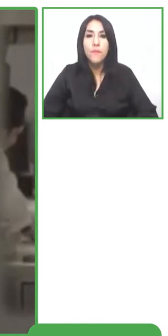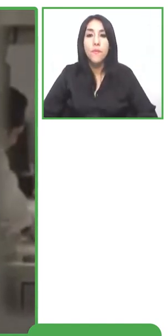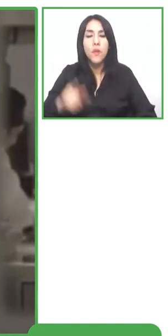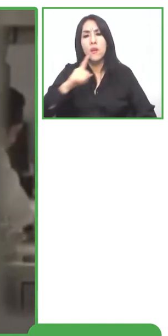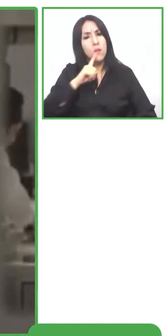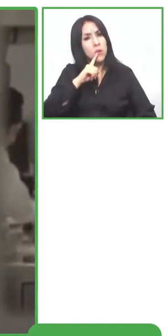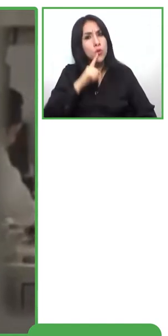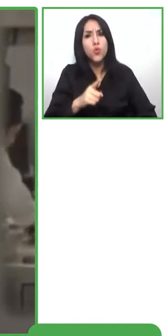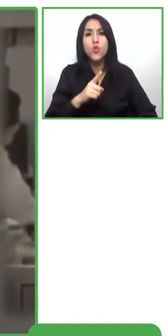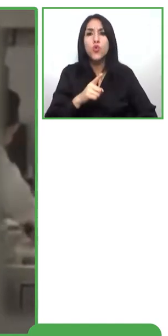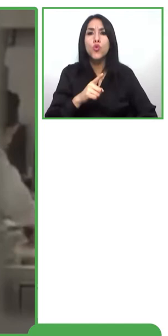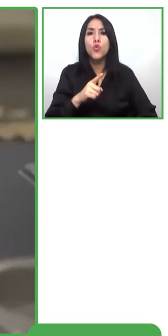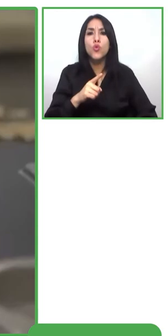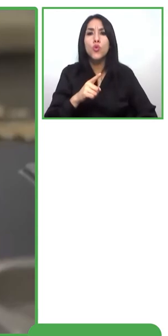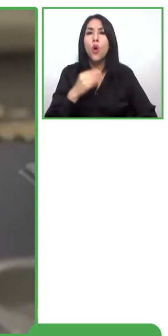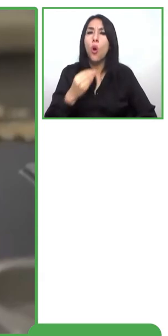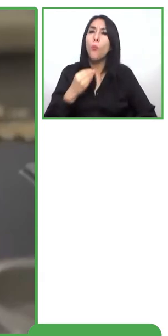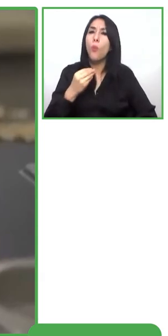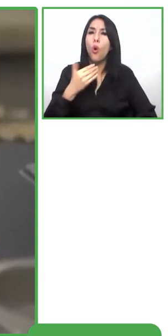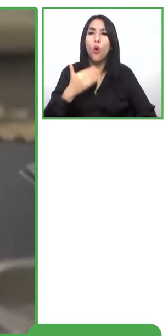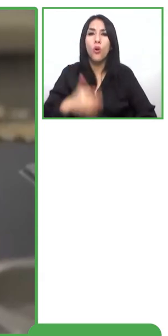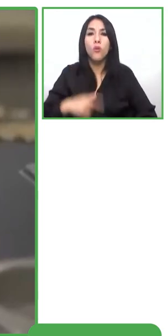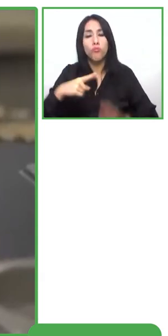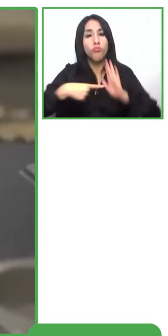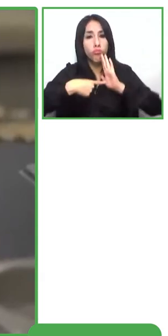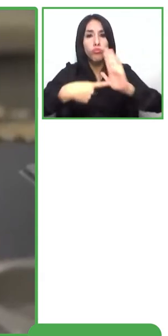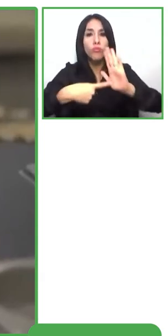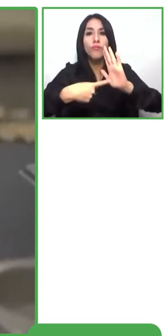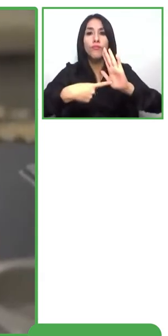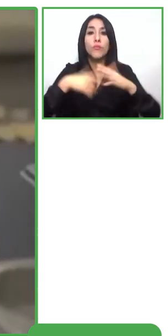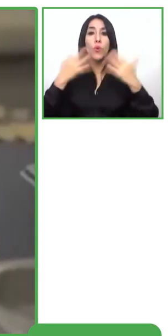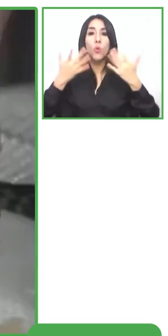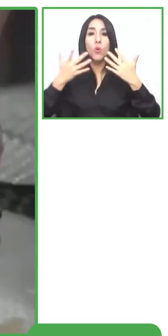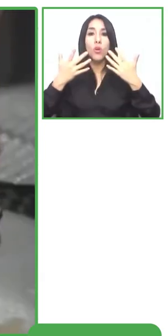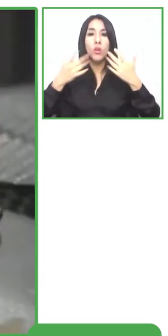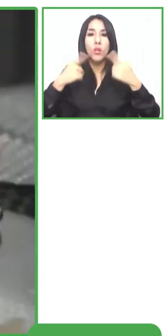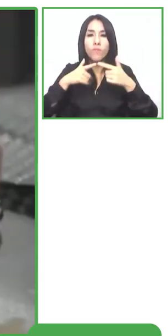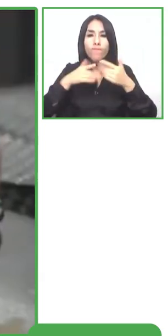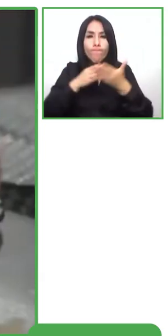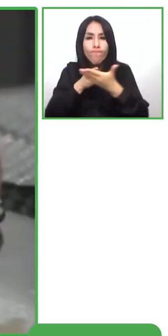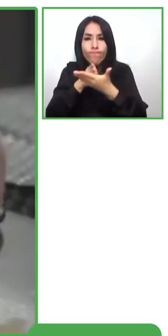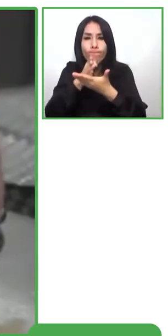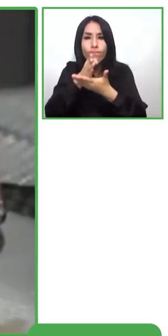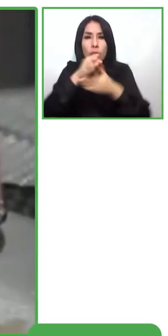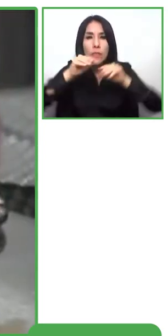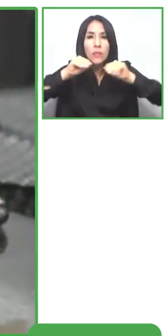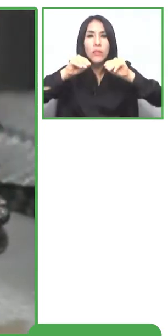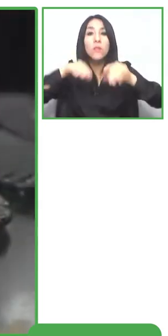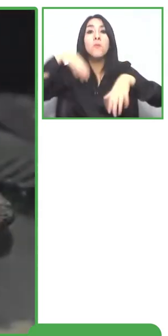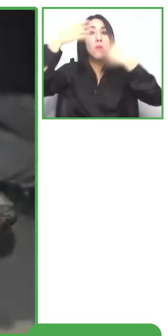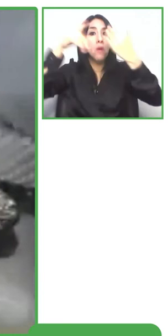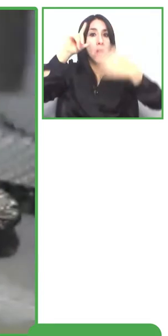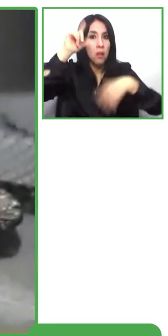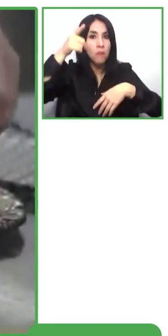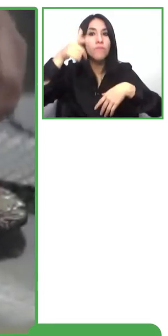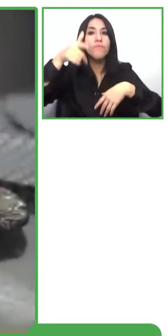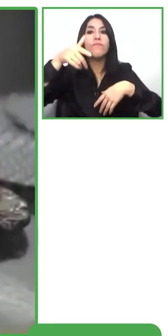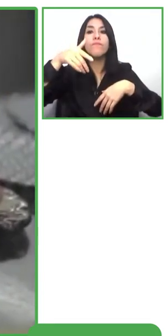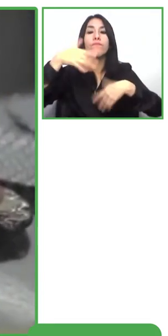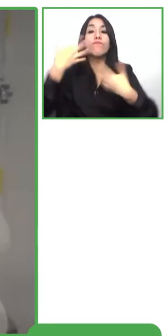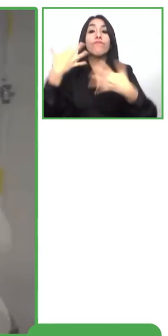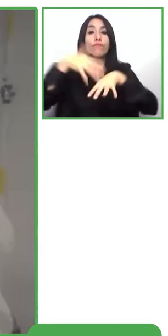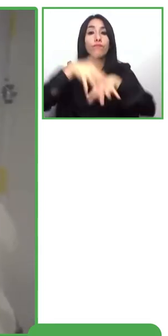It is easier to be inclusive in this fashion. Through training, you can have real integration. All of